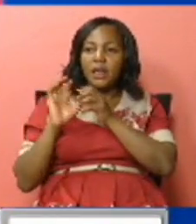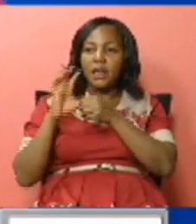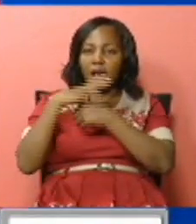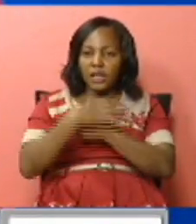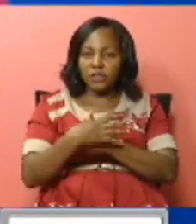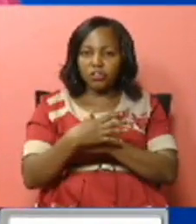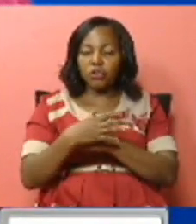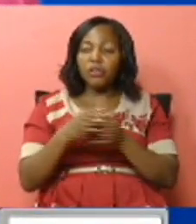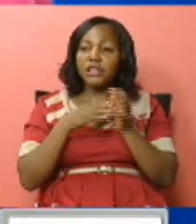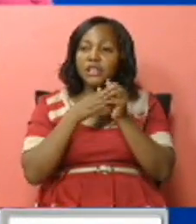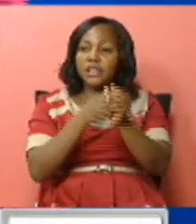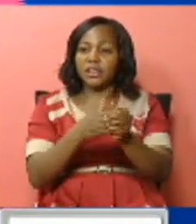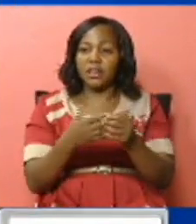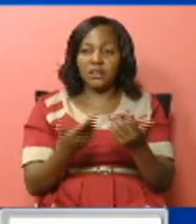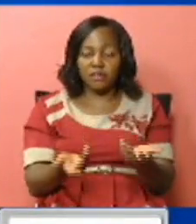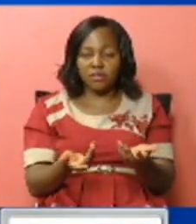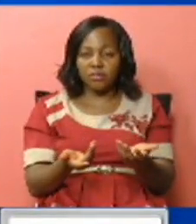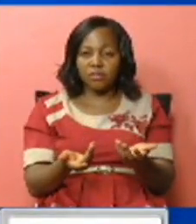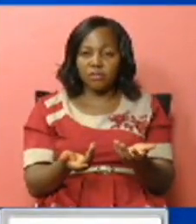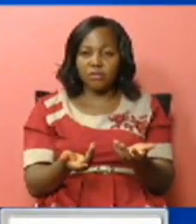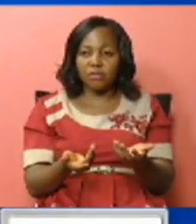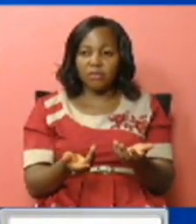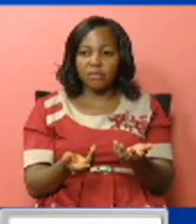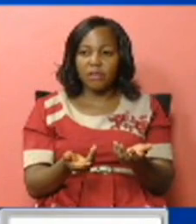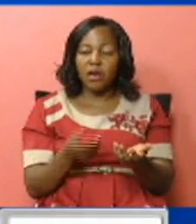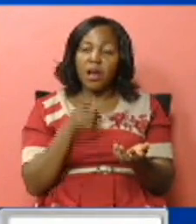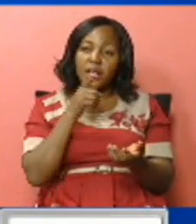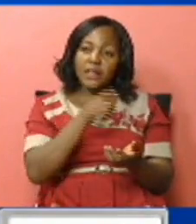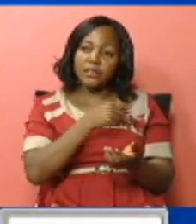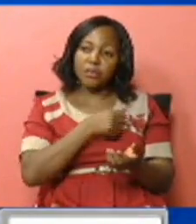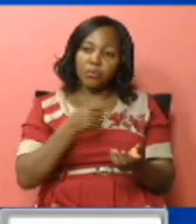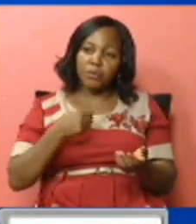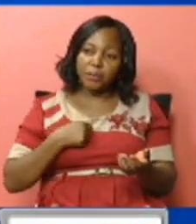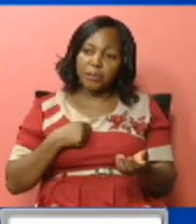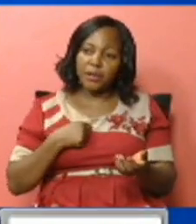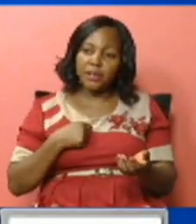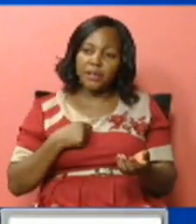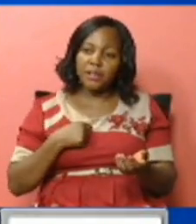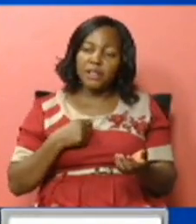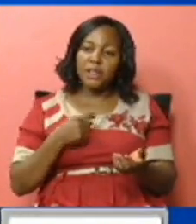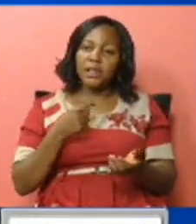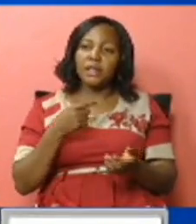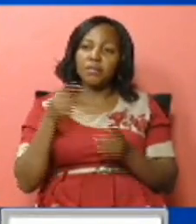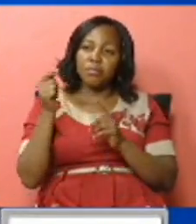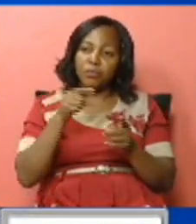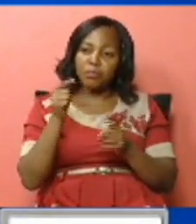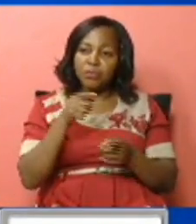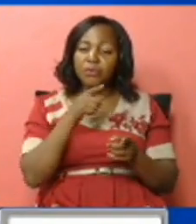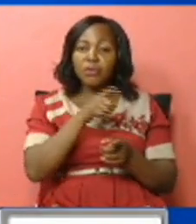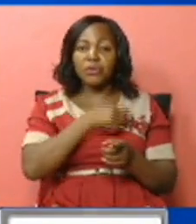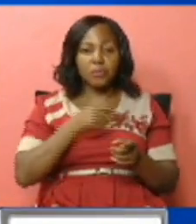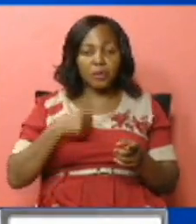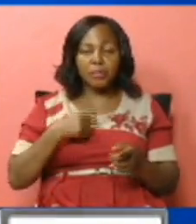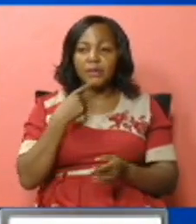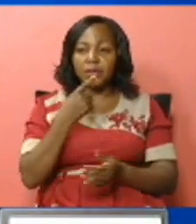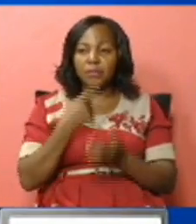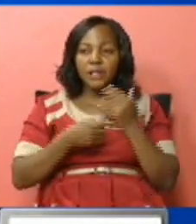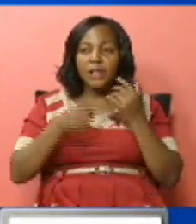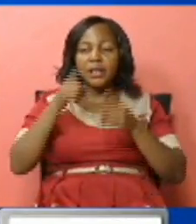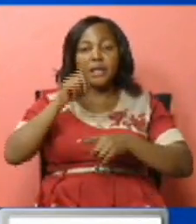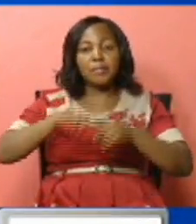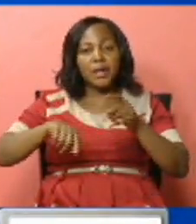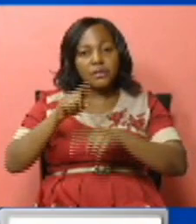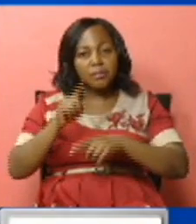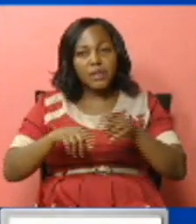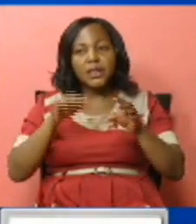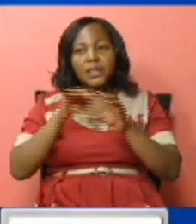what they call cleansing. So the idea is these women participated in the killing of their community, of the other people in the community.